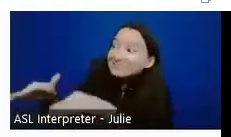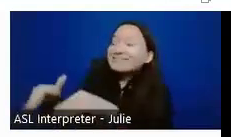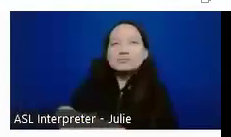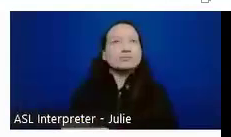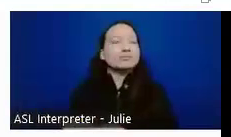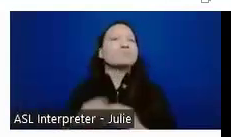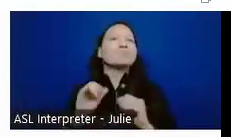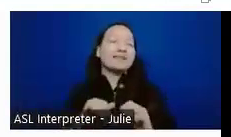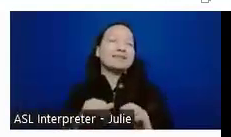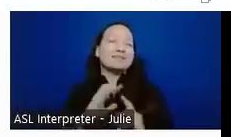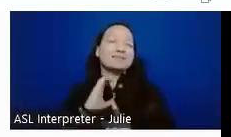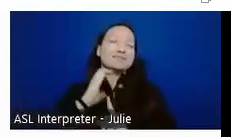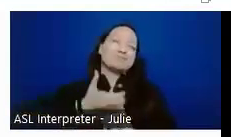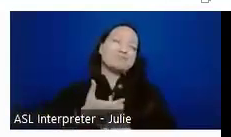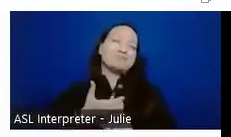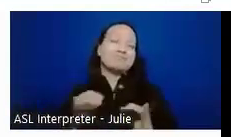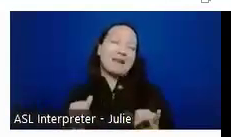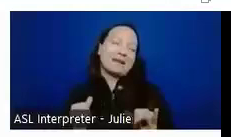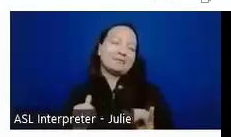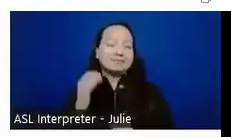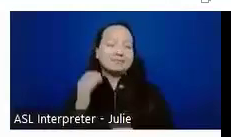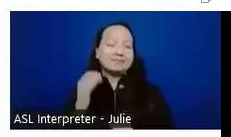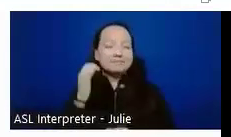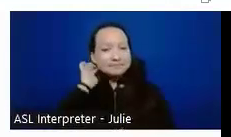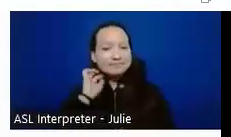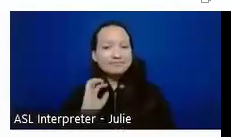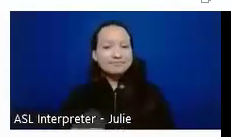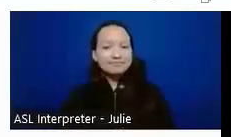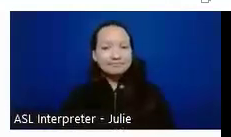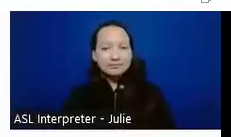is the role play kind of thing. Next slide.